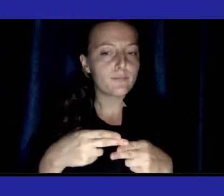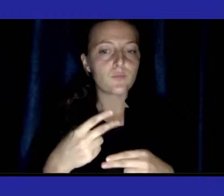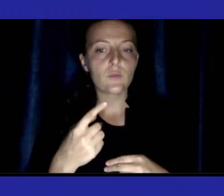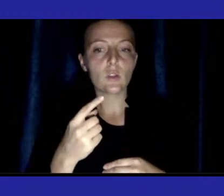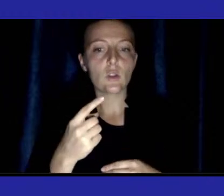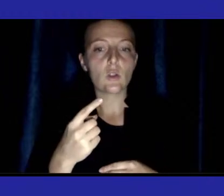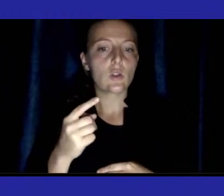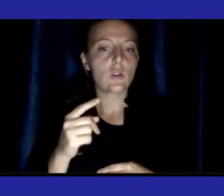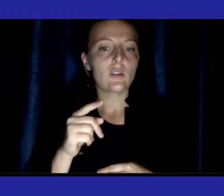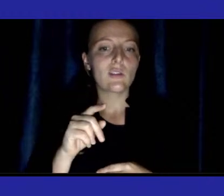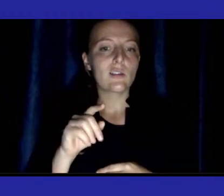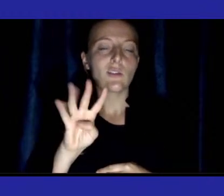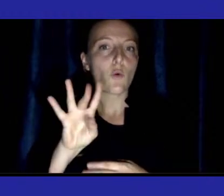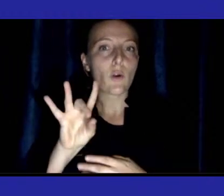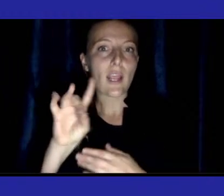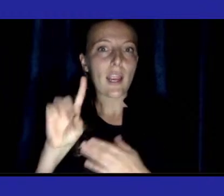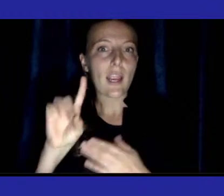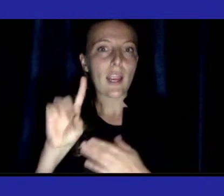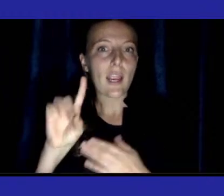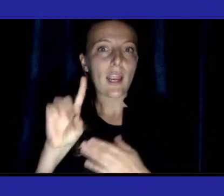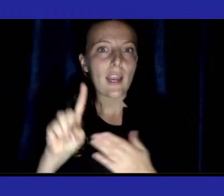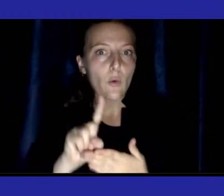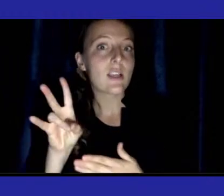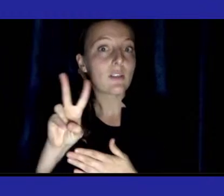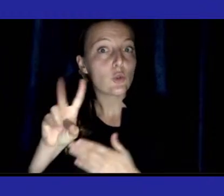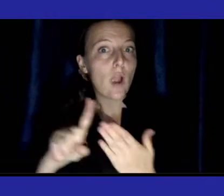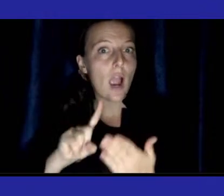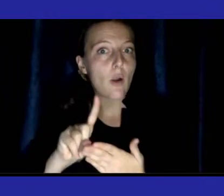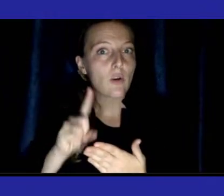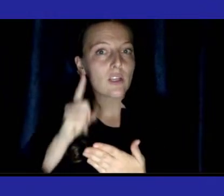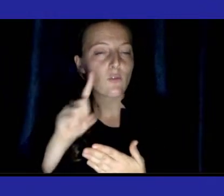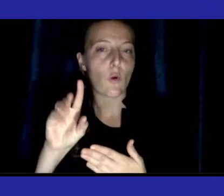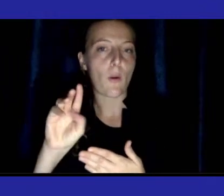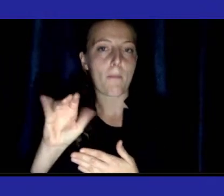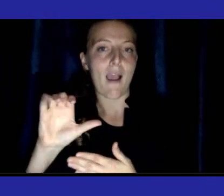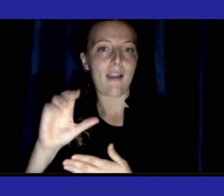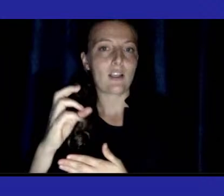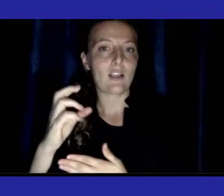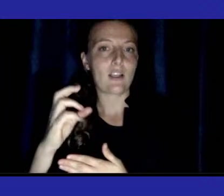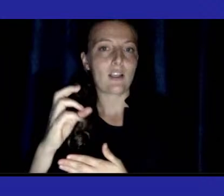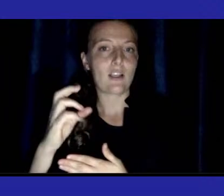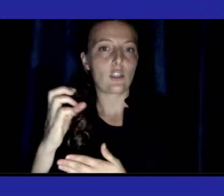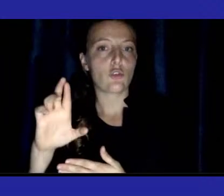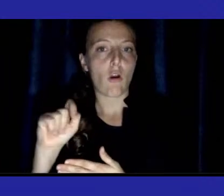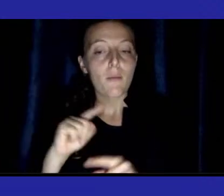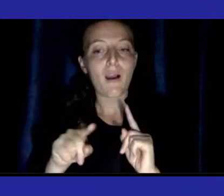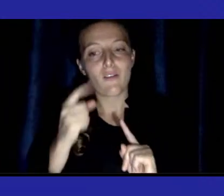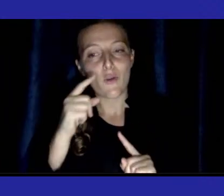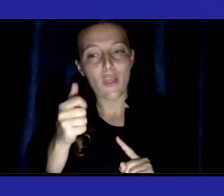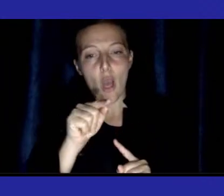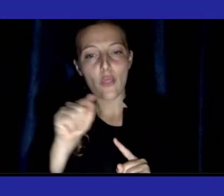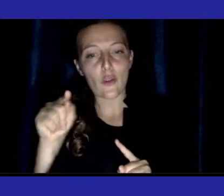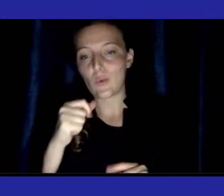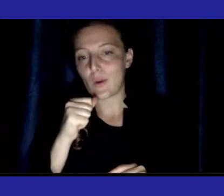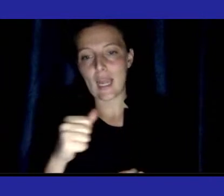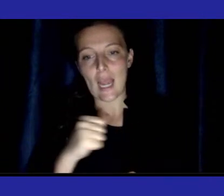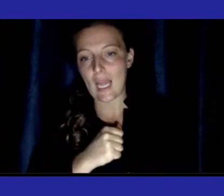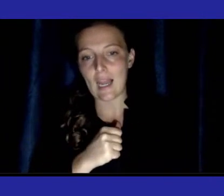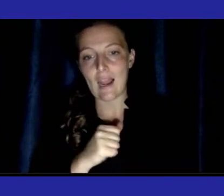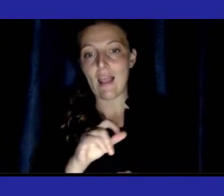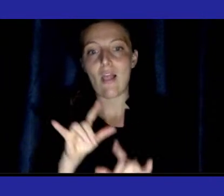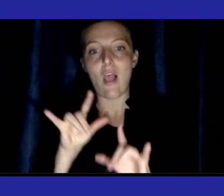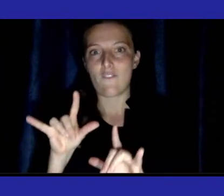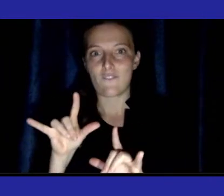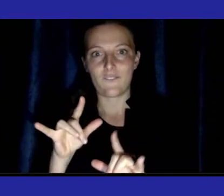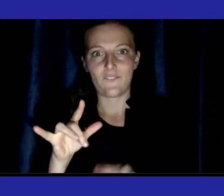other utilization ones, we did not love entirely. It didn't feel like it was the right metric for us. Sally, we're